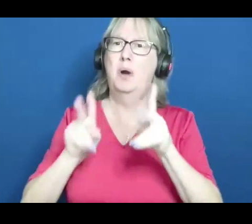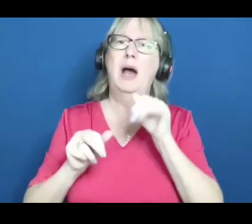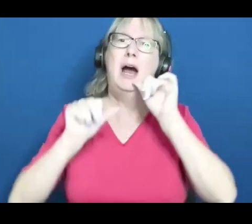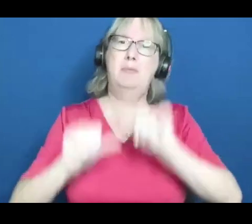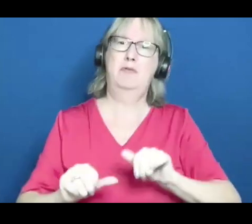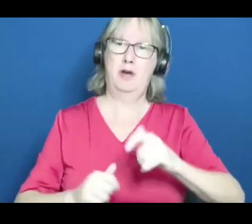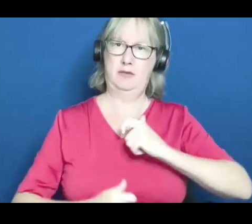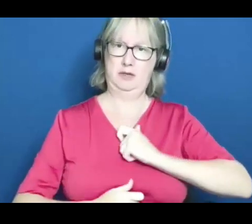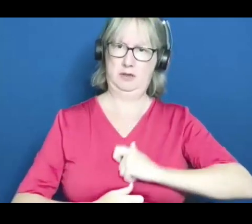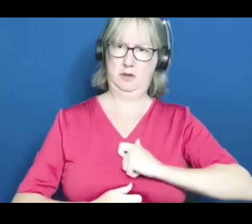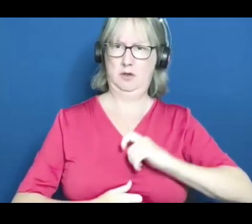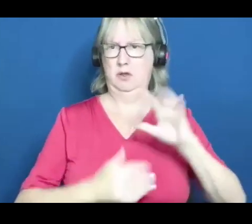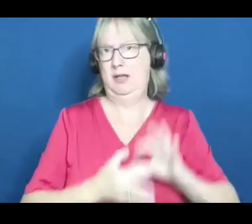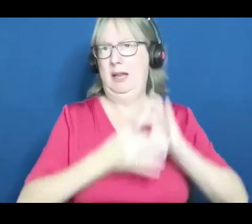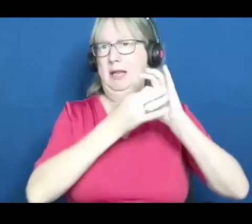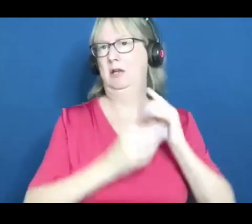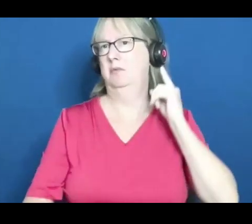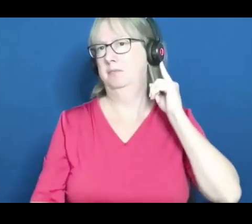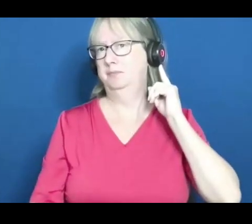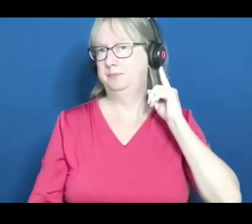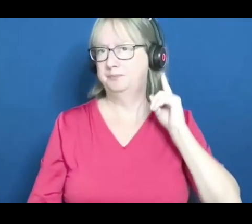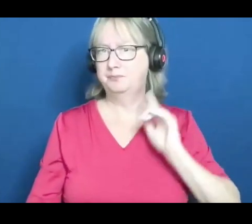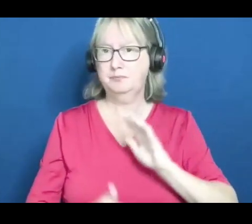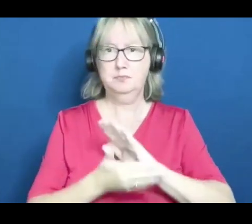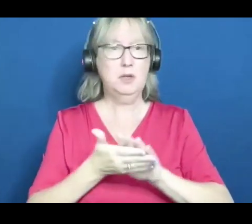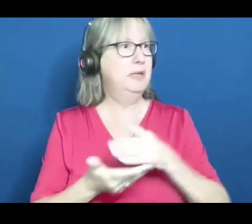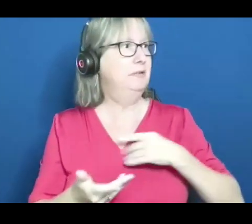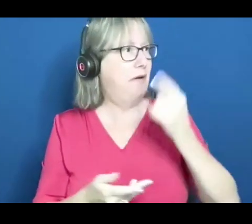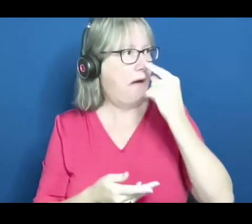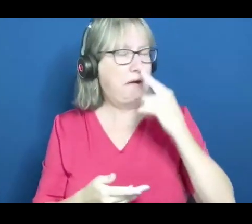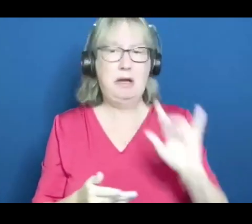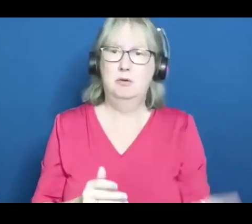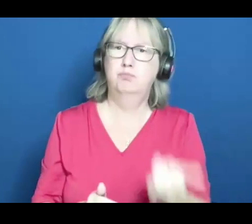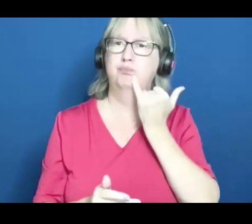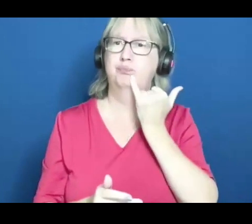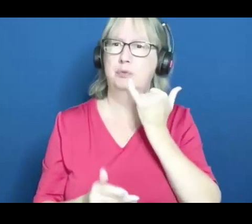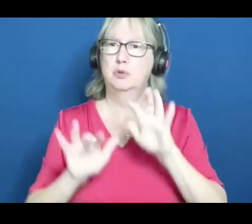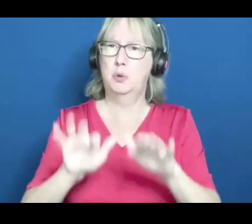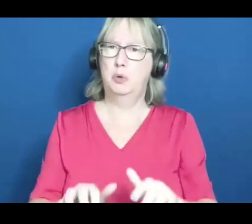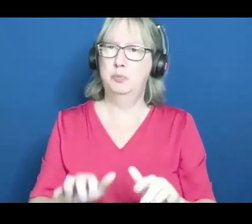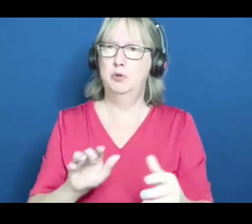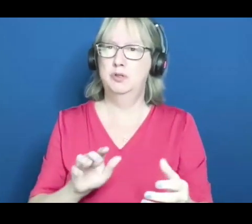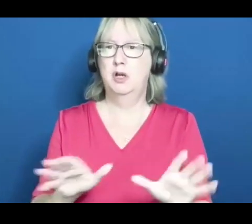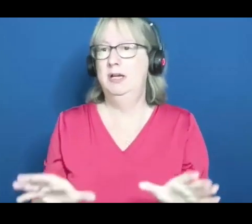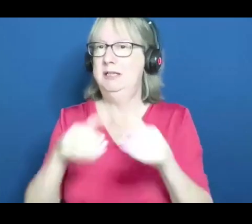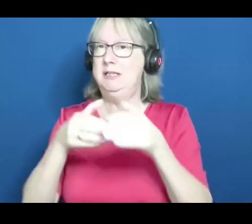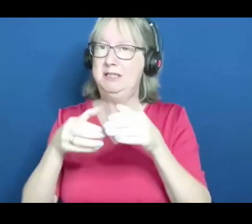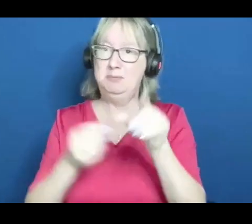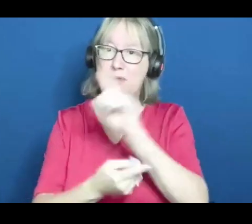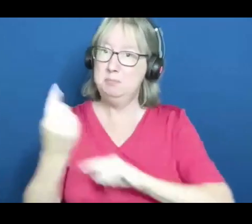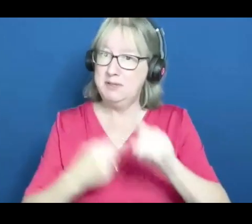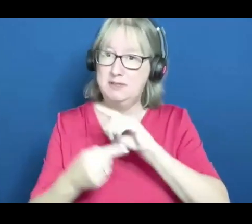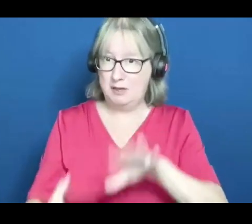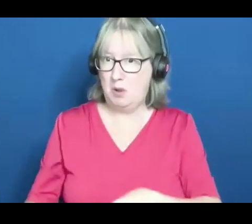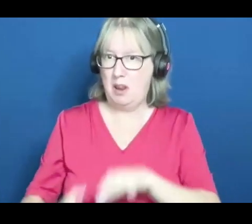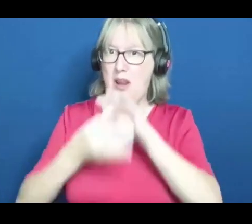receivers direct in. And that basically supports me with calls direct into the computer, delivering Teams meetings. In